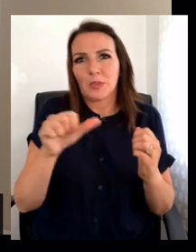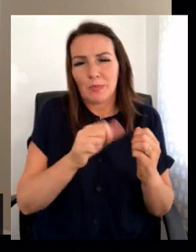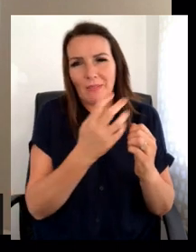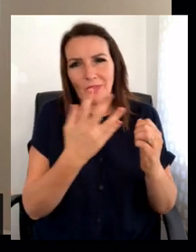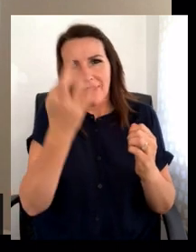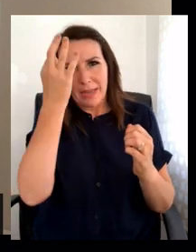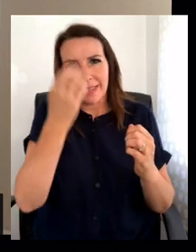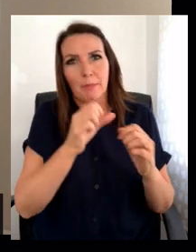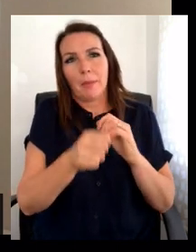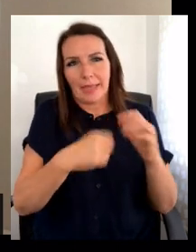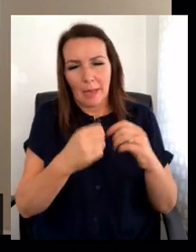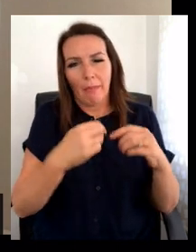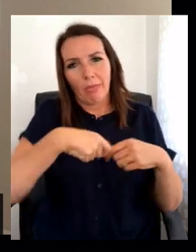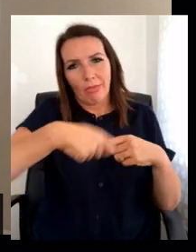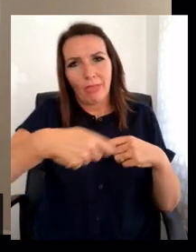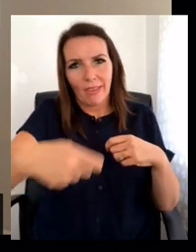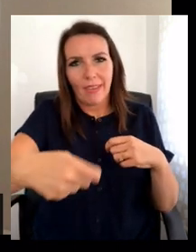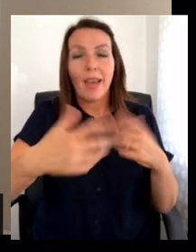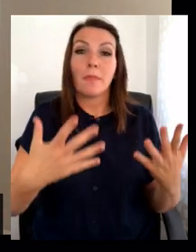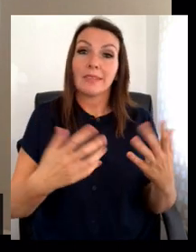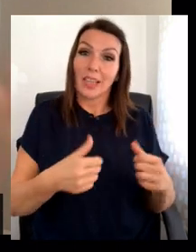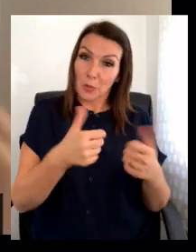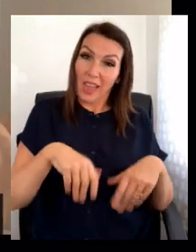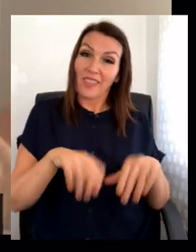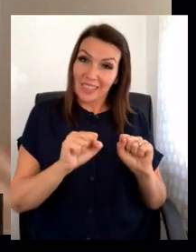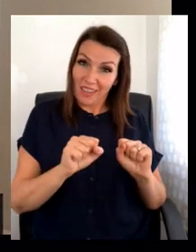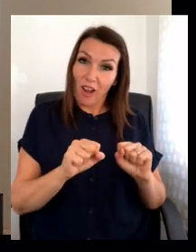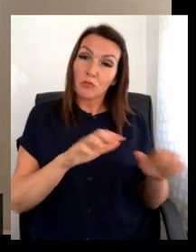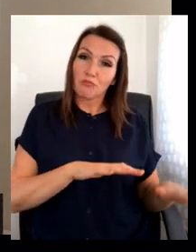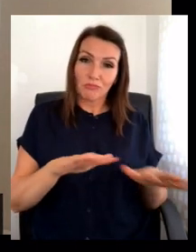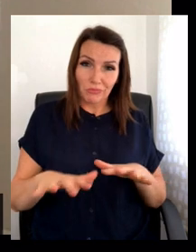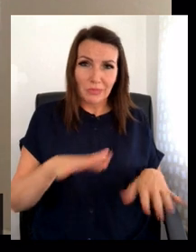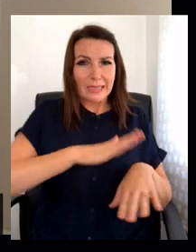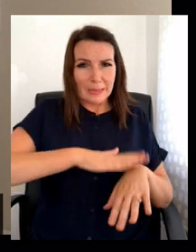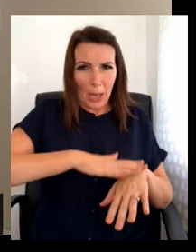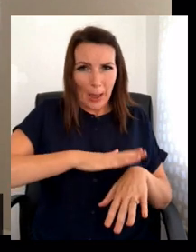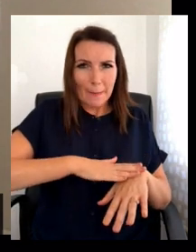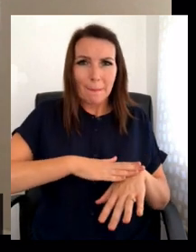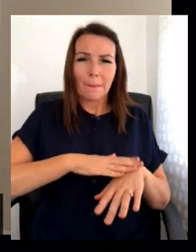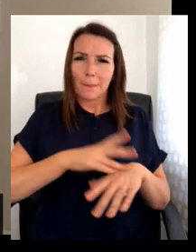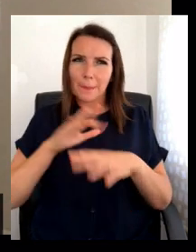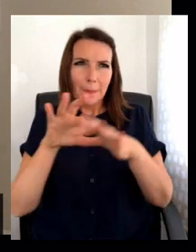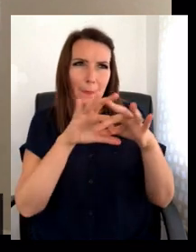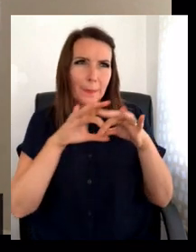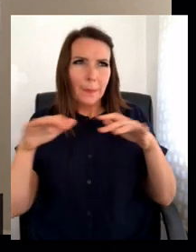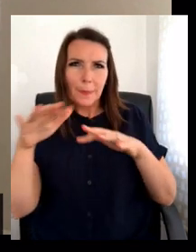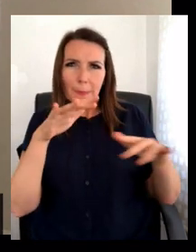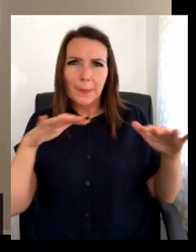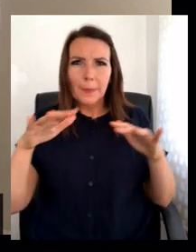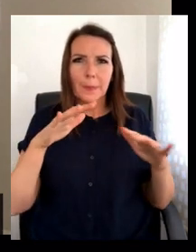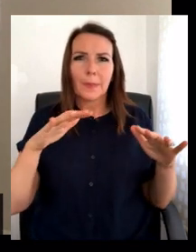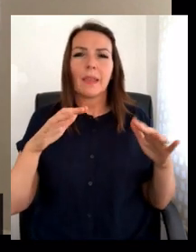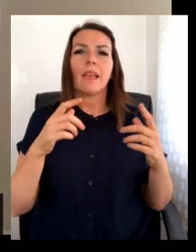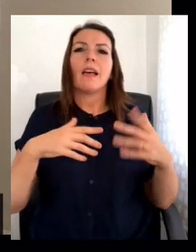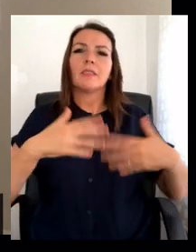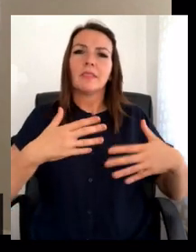that, but it was nice to start with some sort of awareness of each other's energies. And for us, also